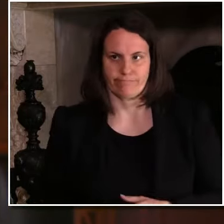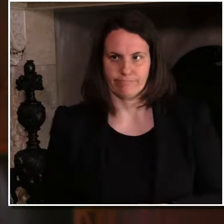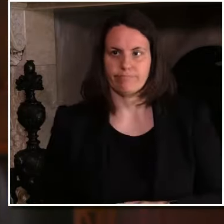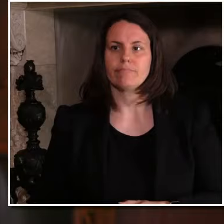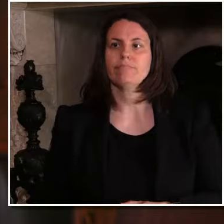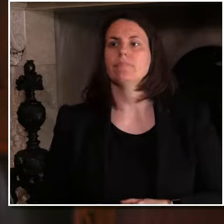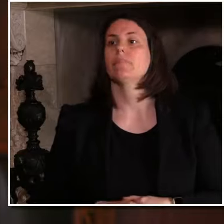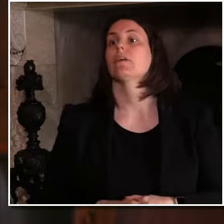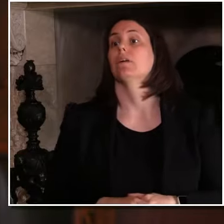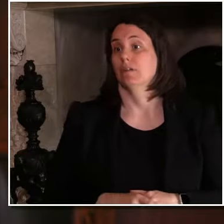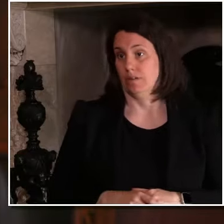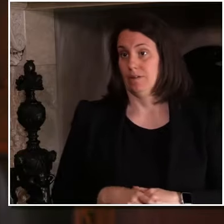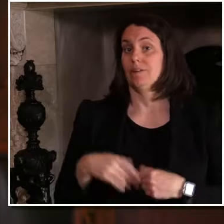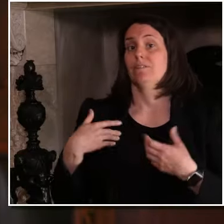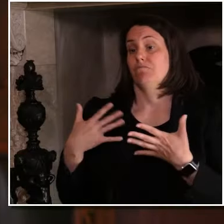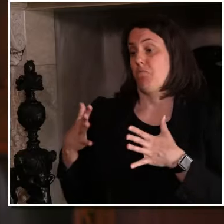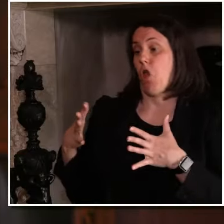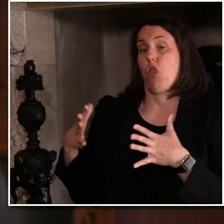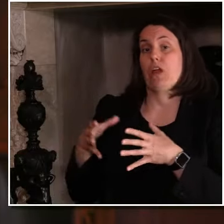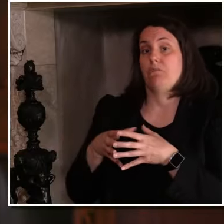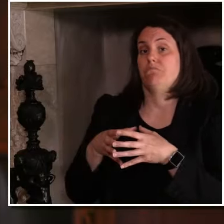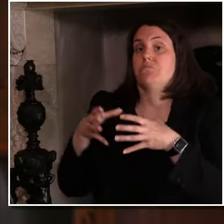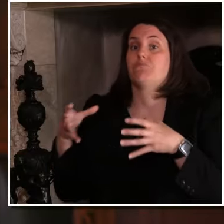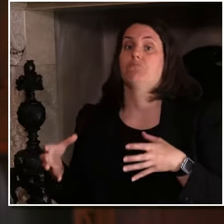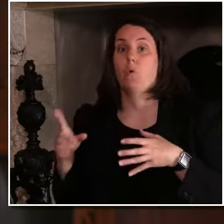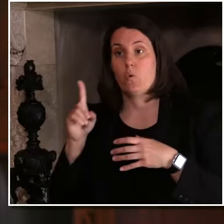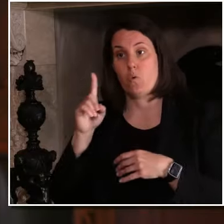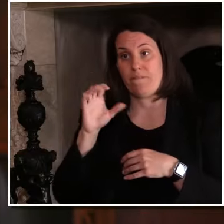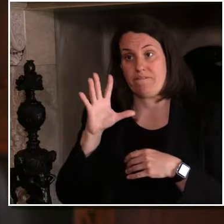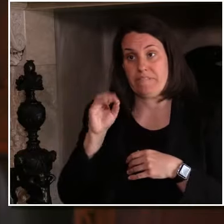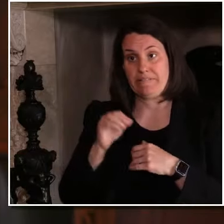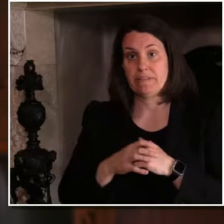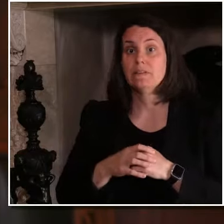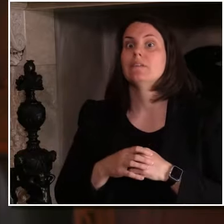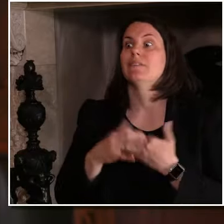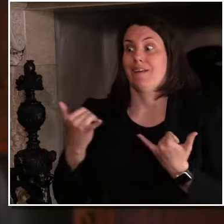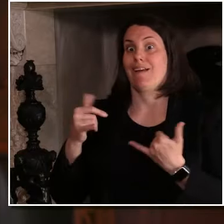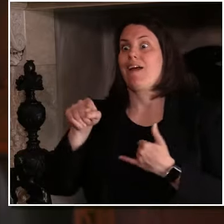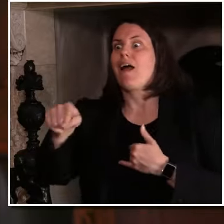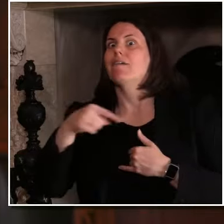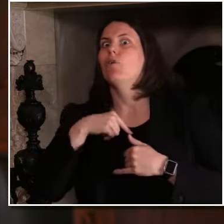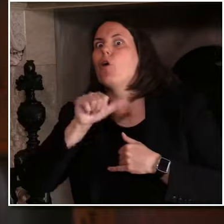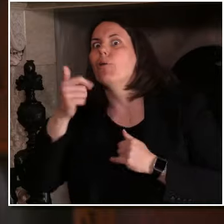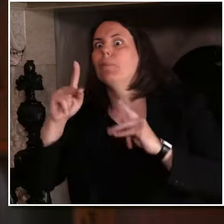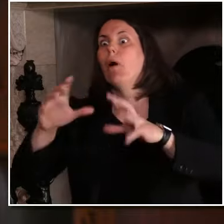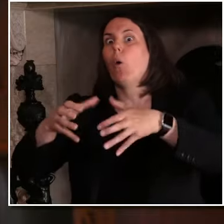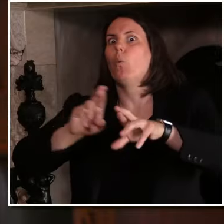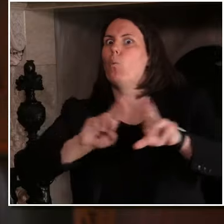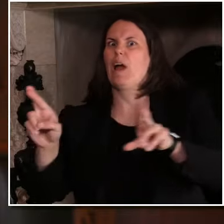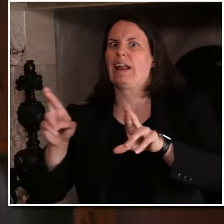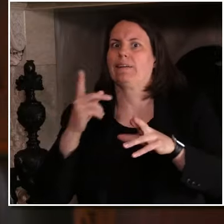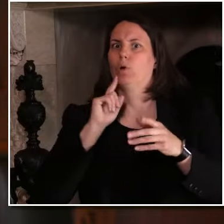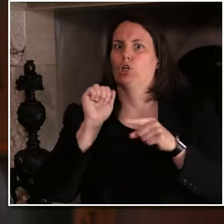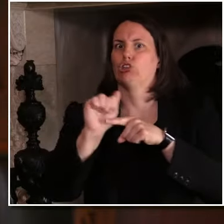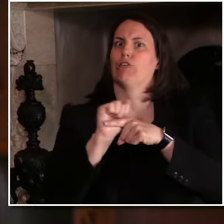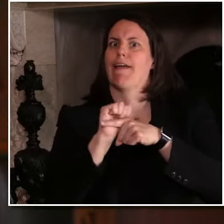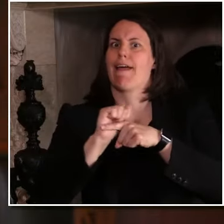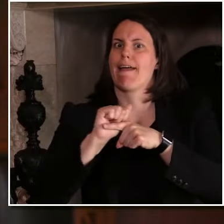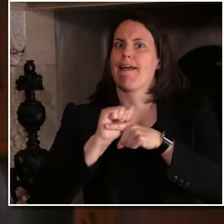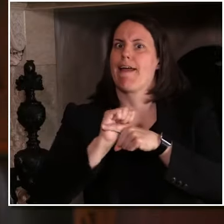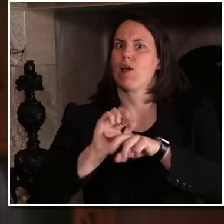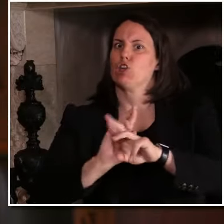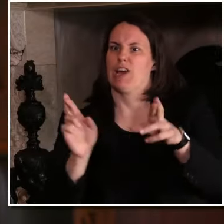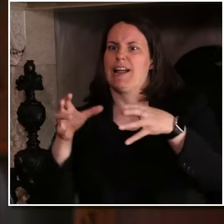tracers and have more in the pipeline. They have been provided some training by us to make sure